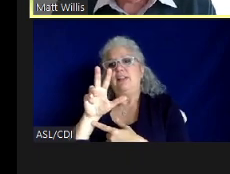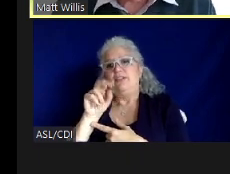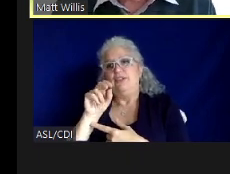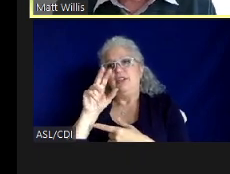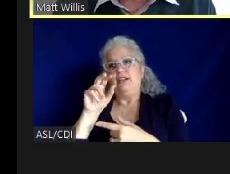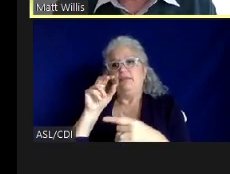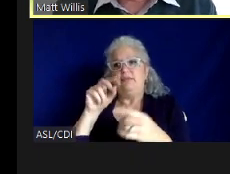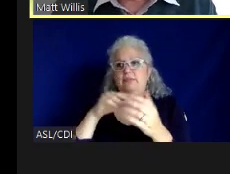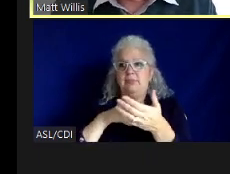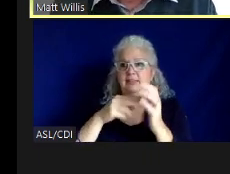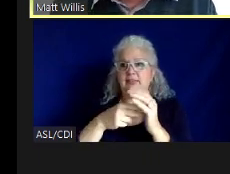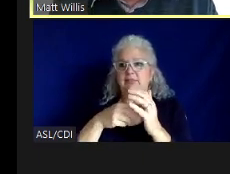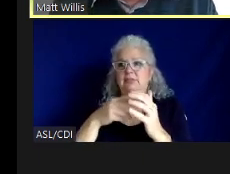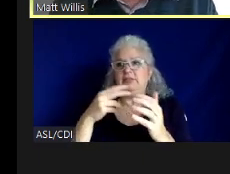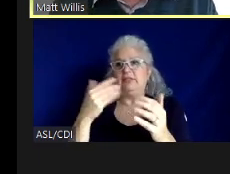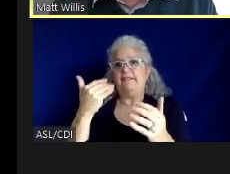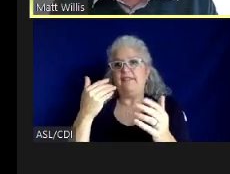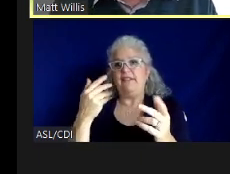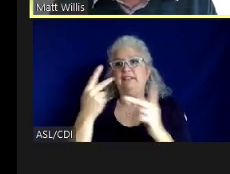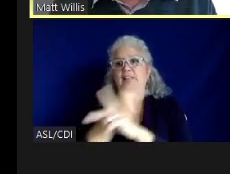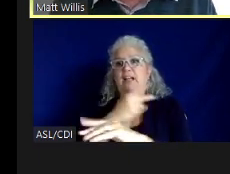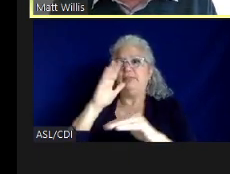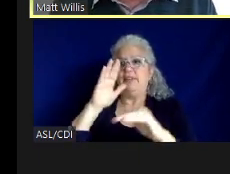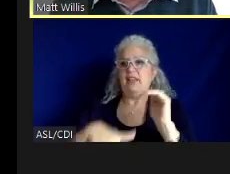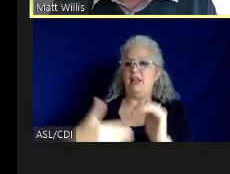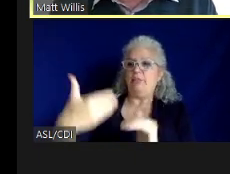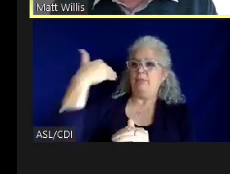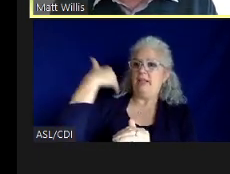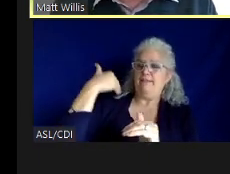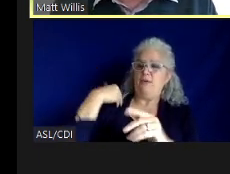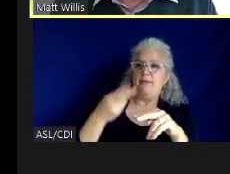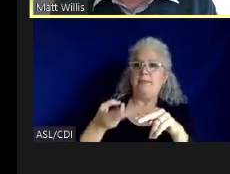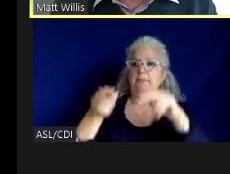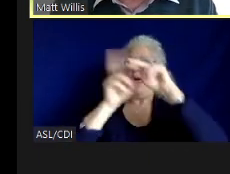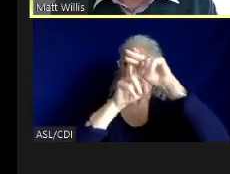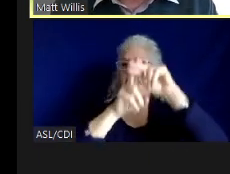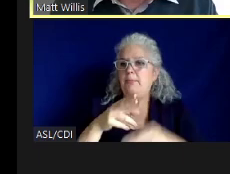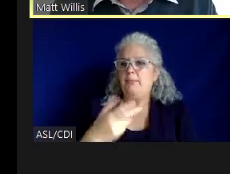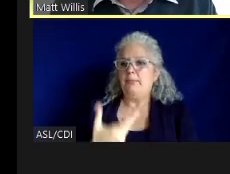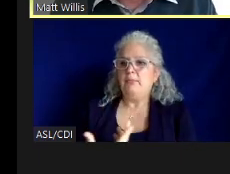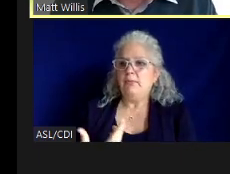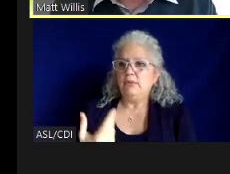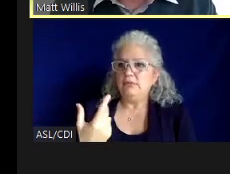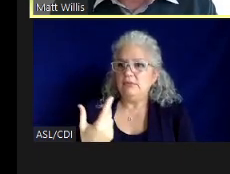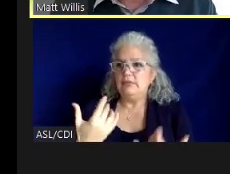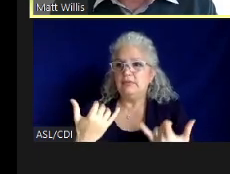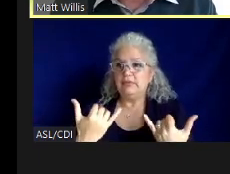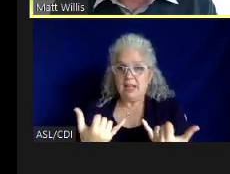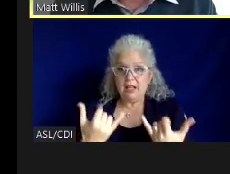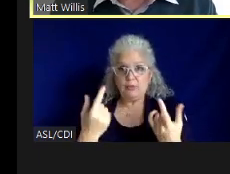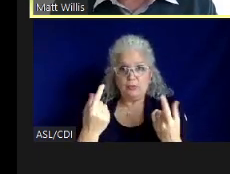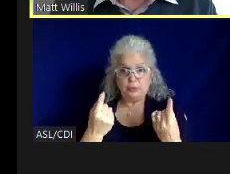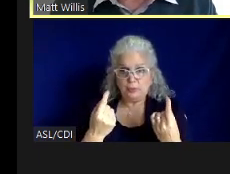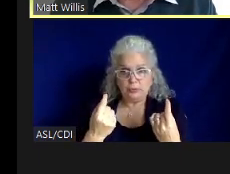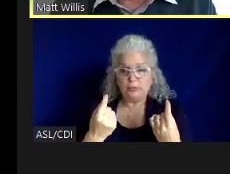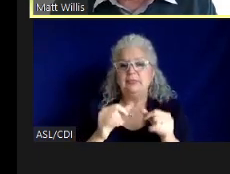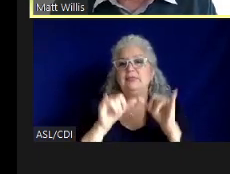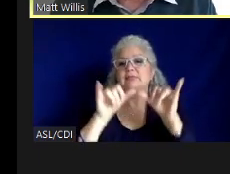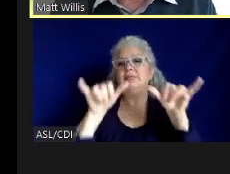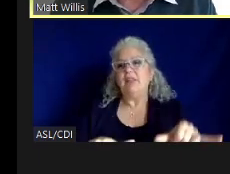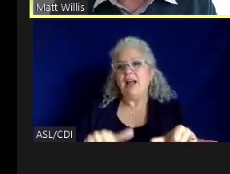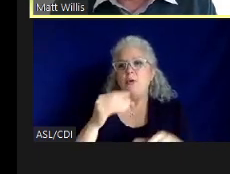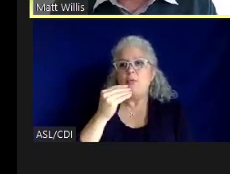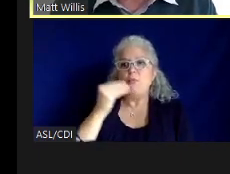been. This is the new stay-at-home order under the governor is instituted